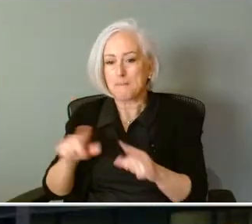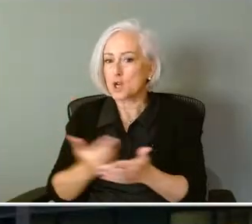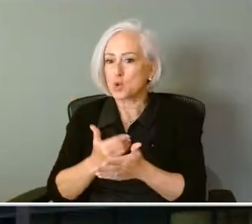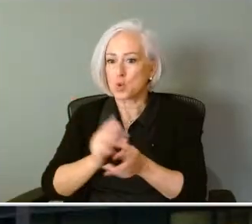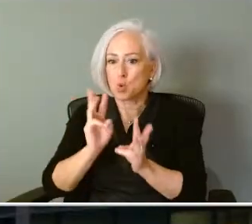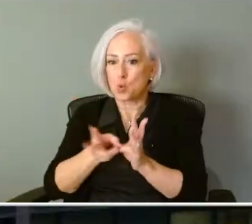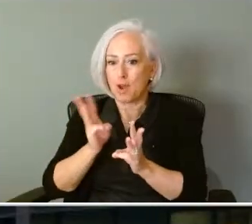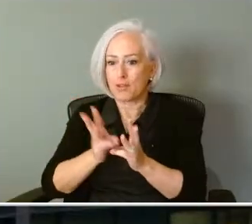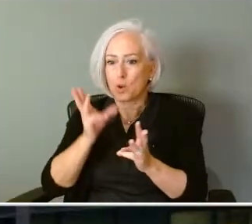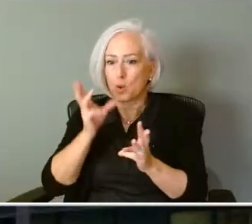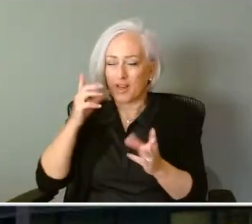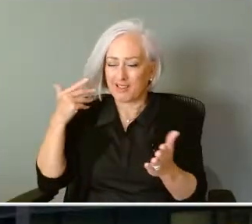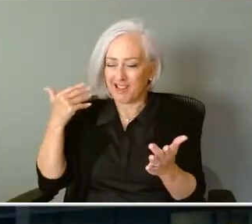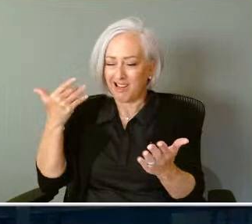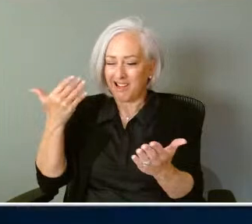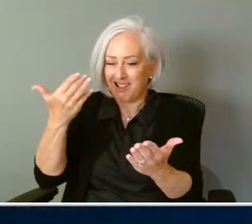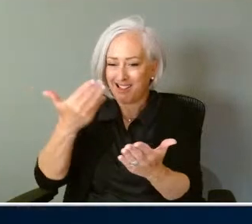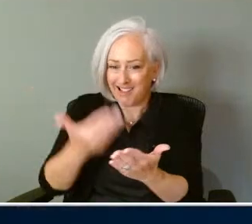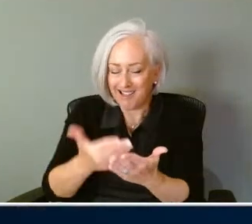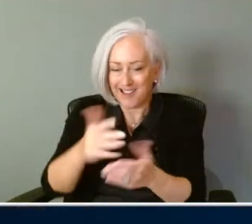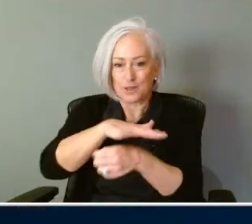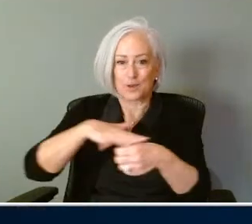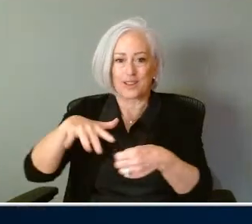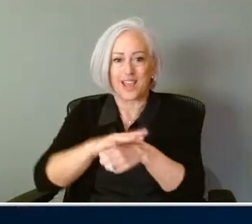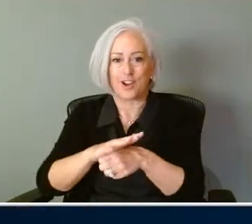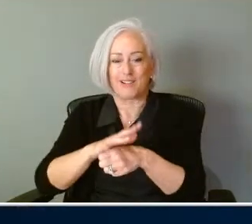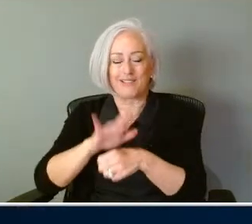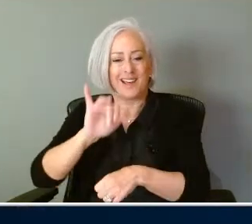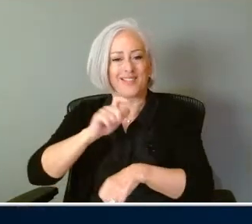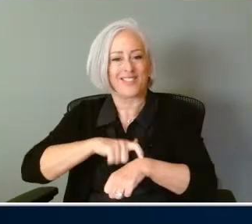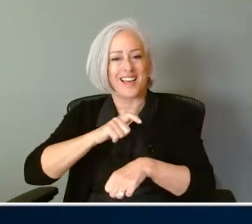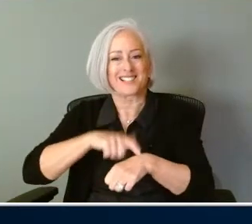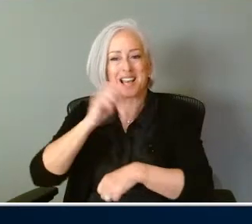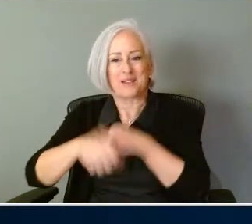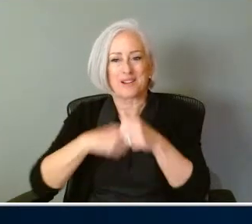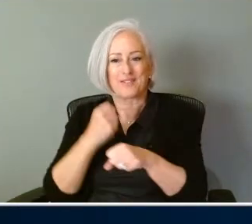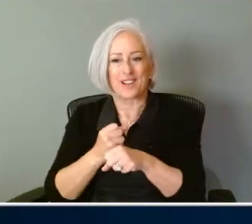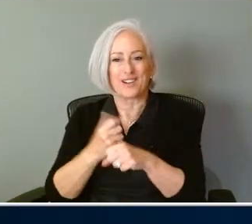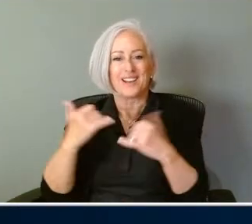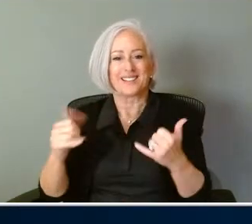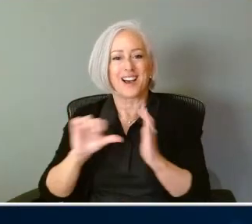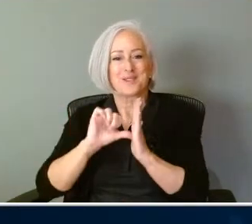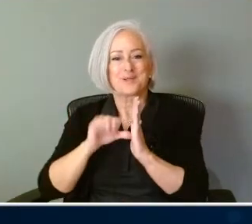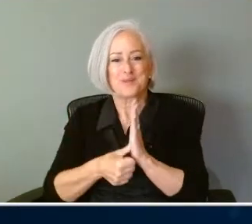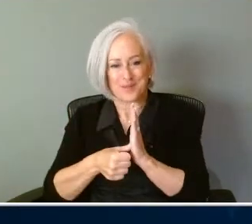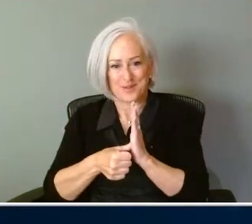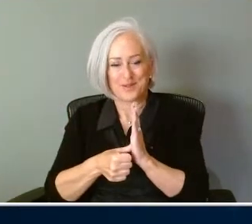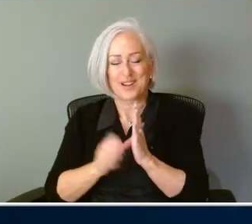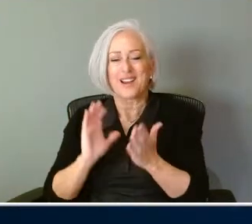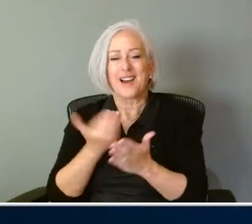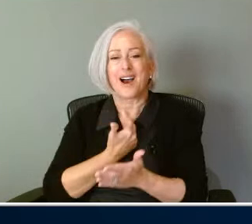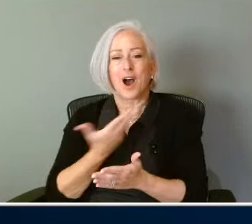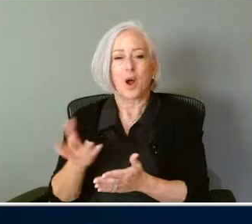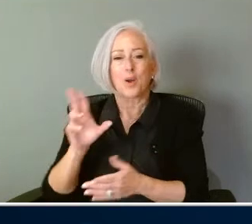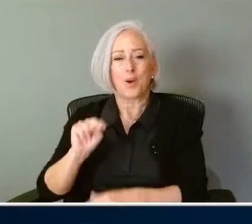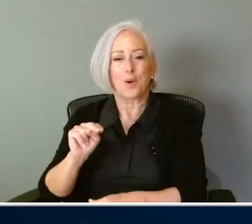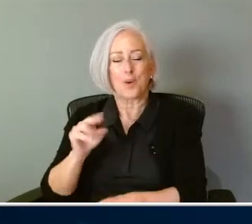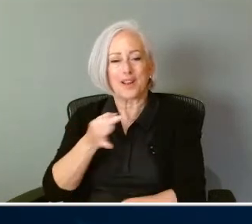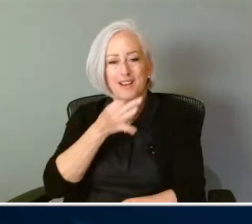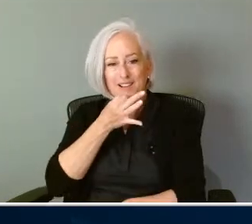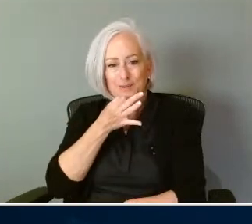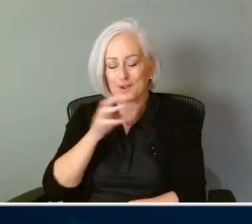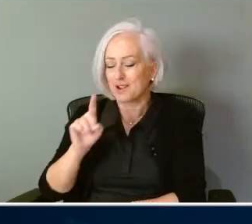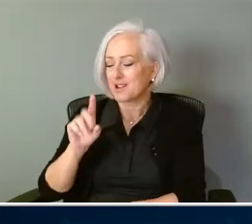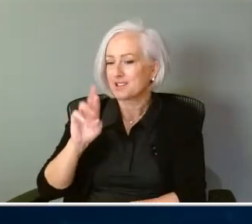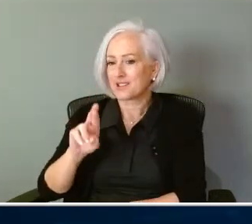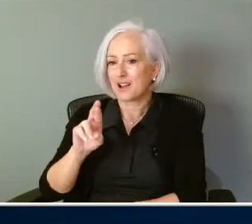just that time of year. So we want to highlight the best advice from our own experts. Dr. Brian Beaver specializes in emergency and